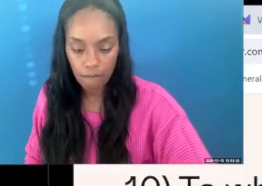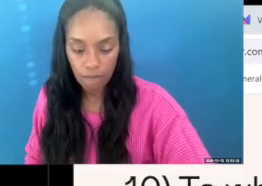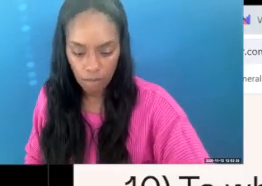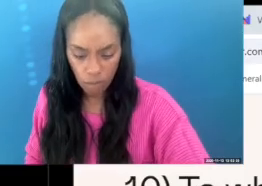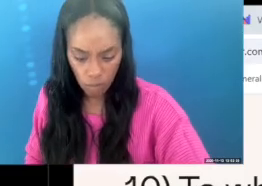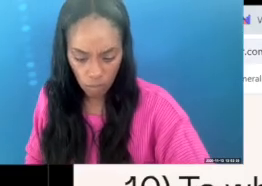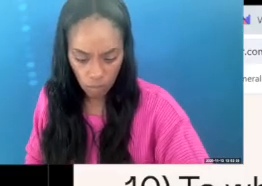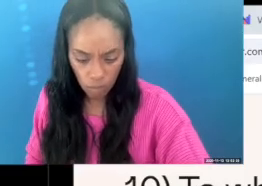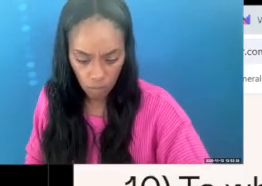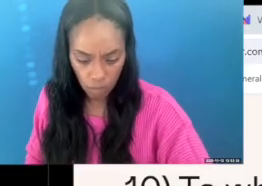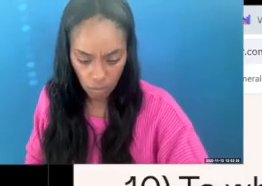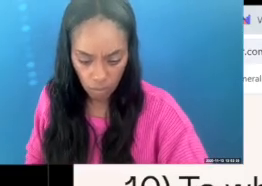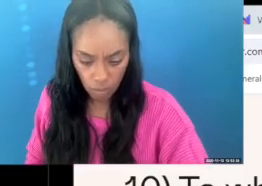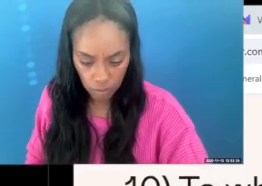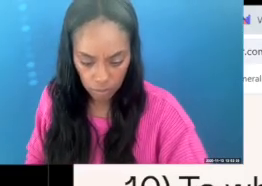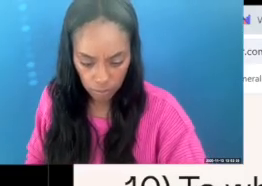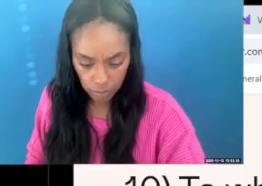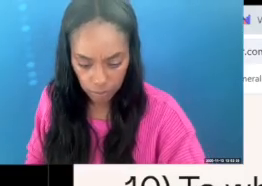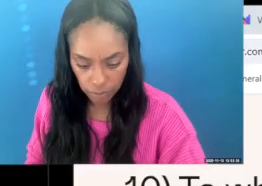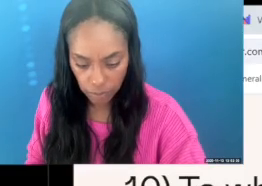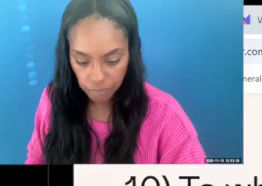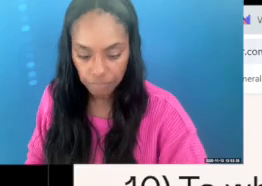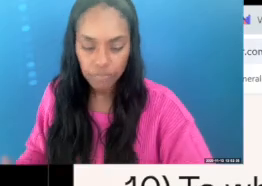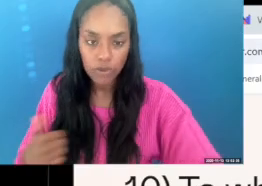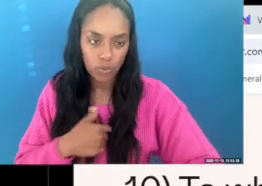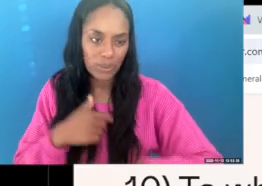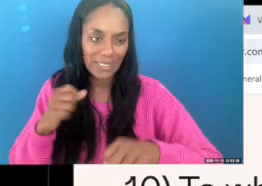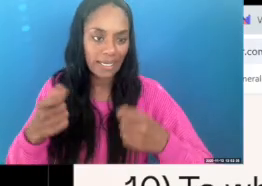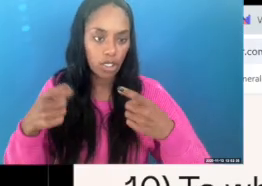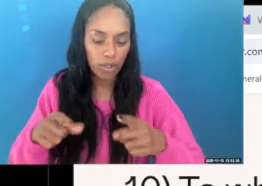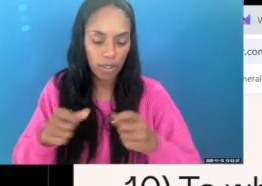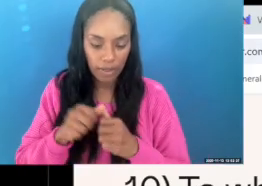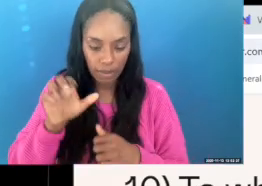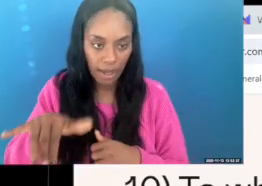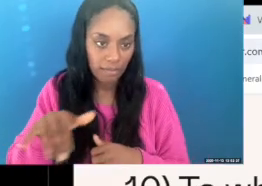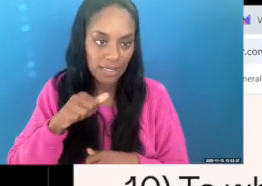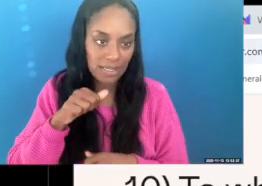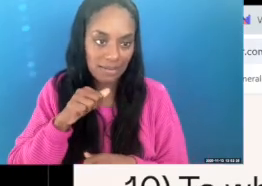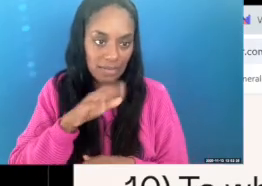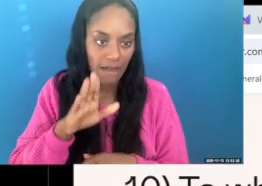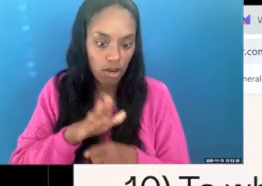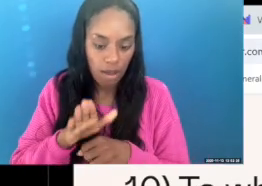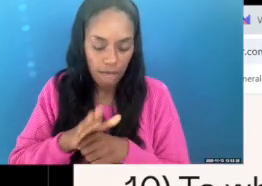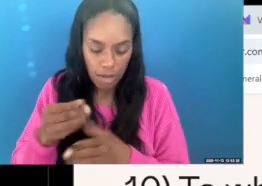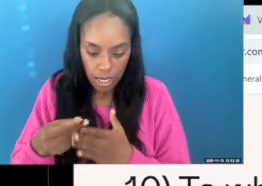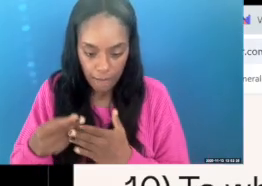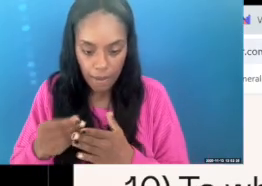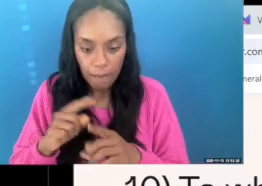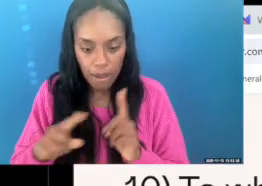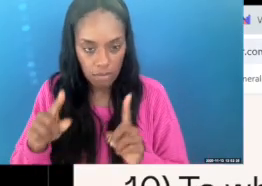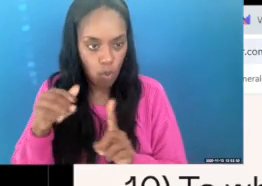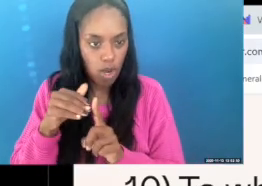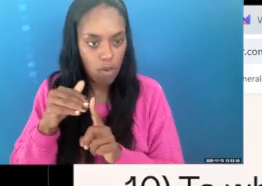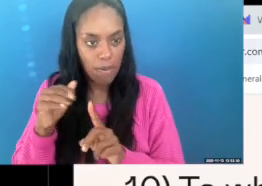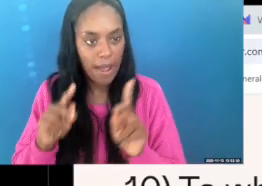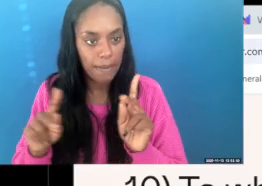I just had a couple of, I guess, one thought and then maybe a follow-up question on that. So in terms of there's never